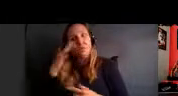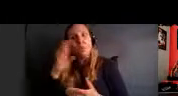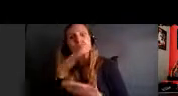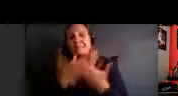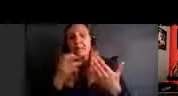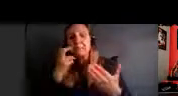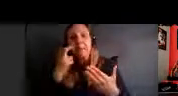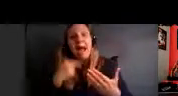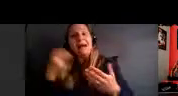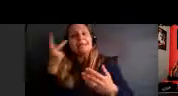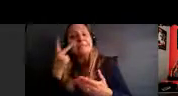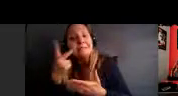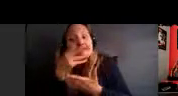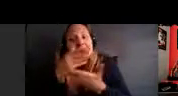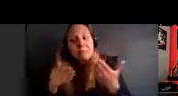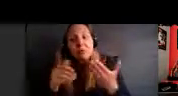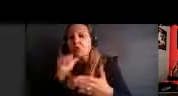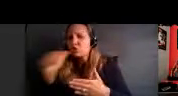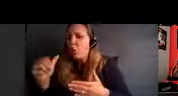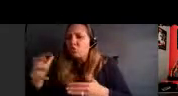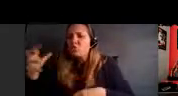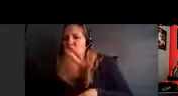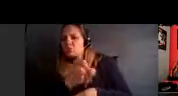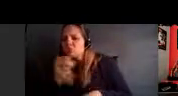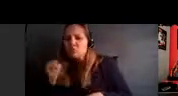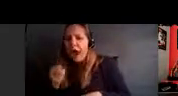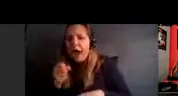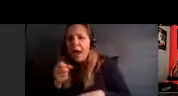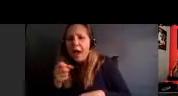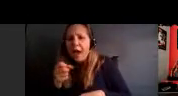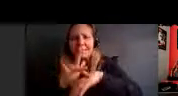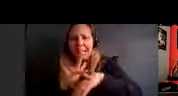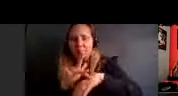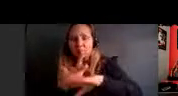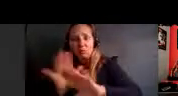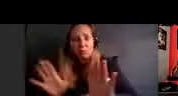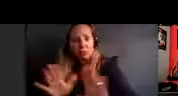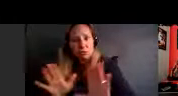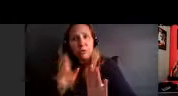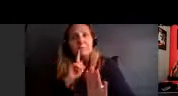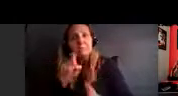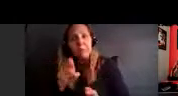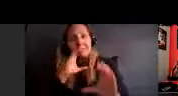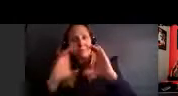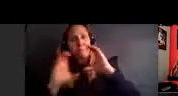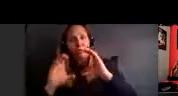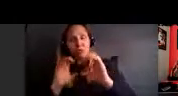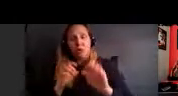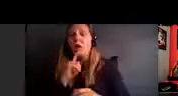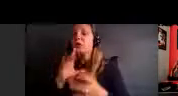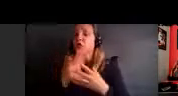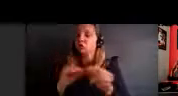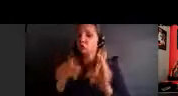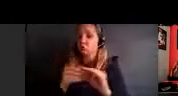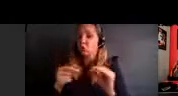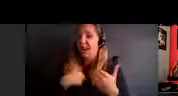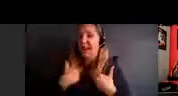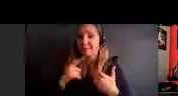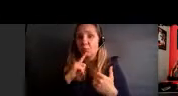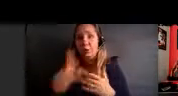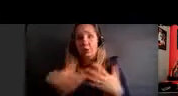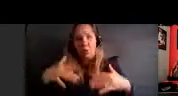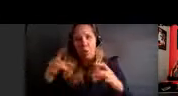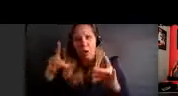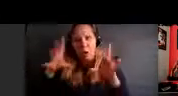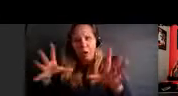right? Never grab or touch someone without them knowing. A specific story I have to this one is really actually traumatizing in a way. I